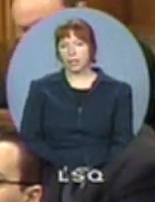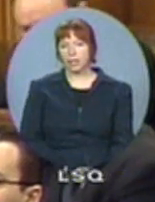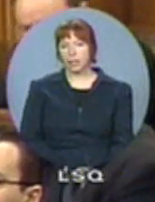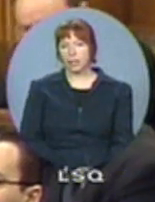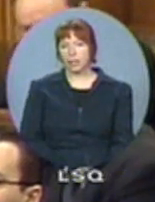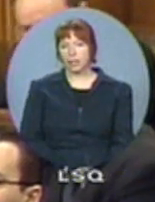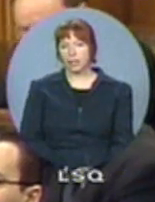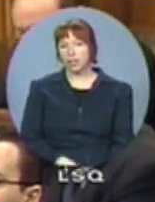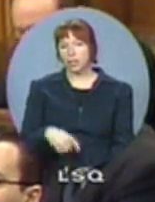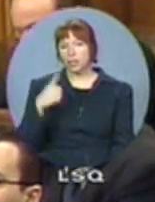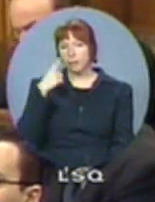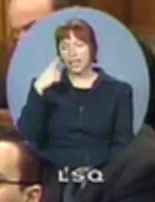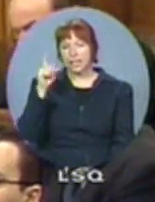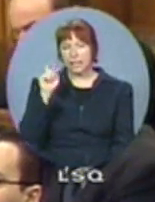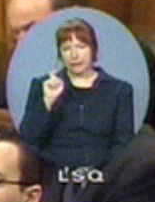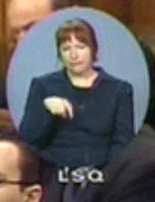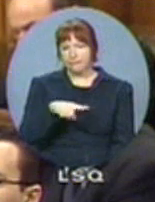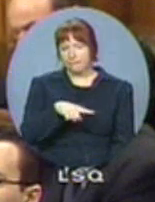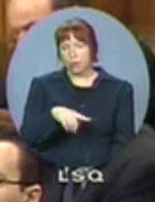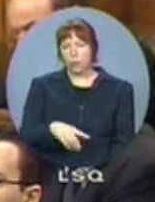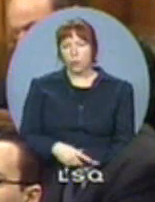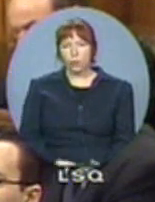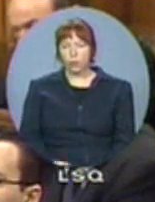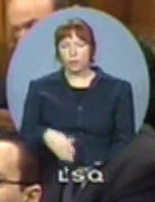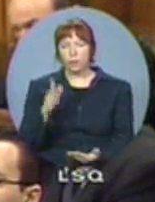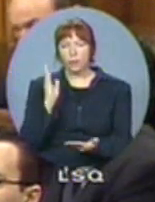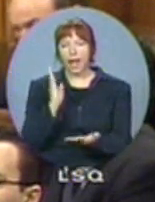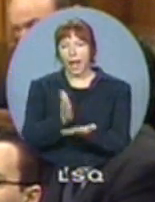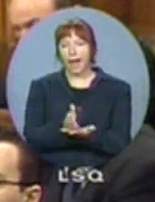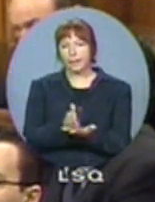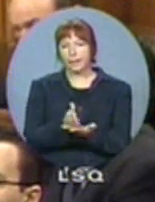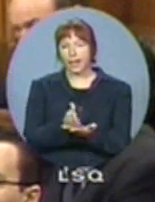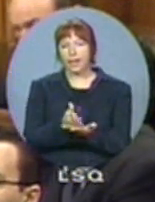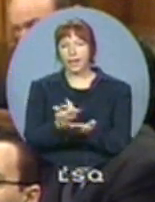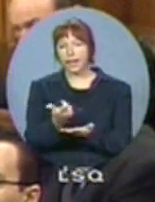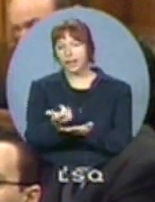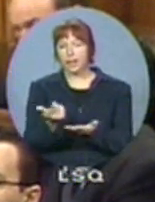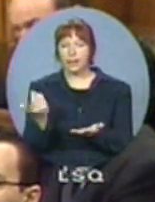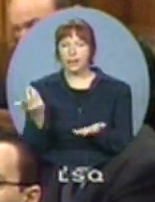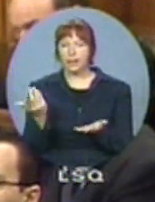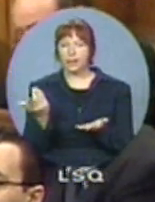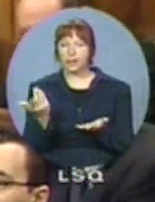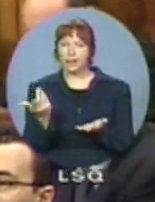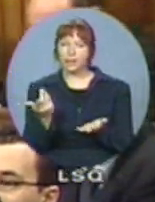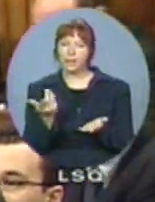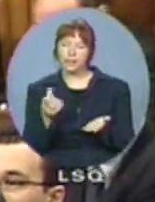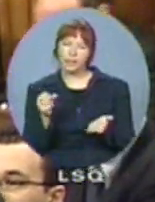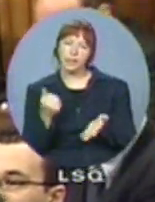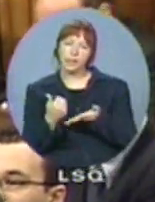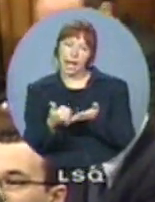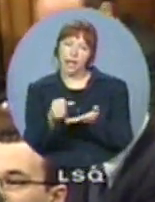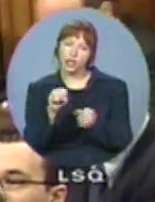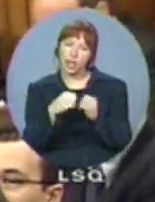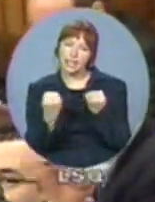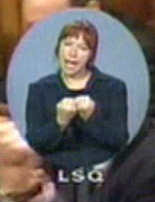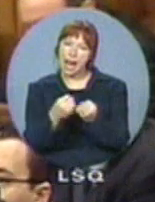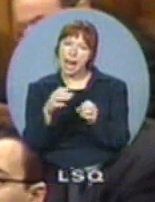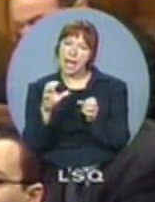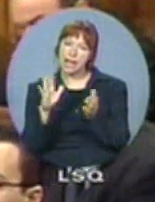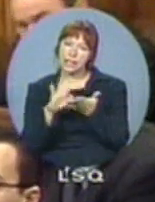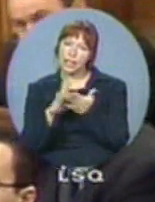welfare with dramatic corporate tax reductions because, Mr. Speaker, the market can pick winners and losers better than the